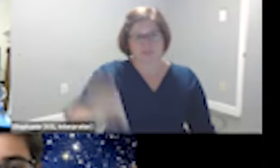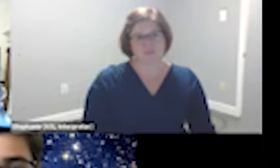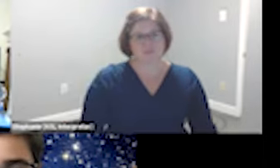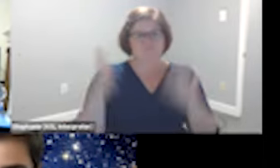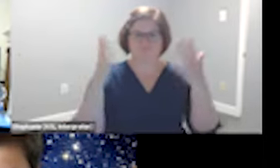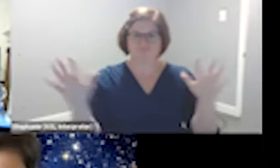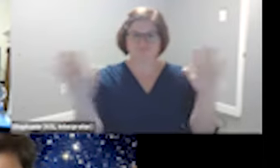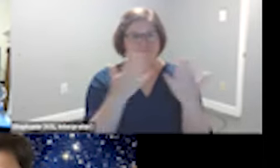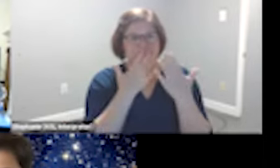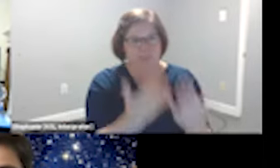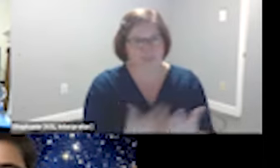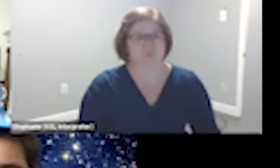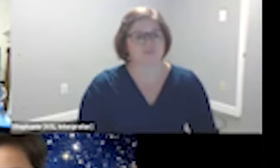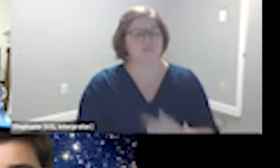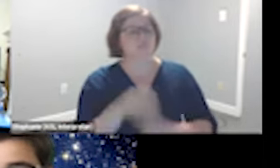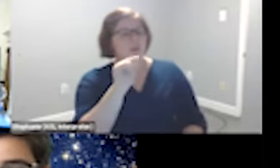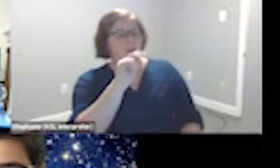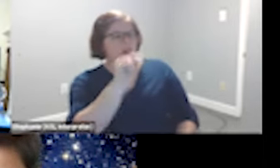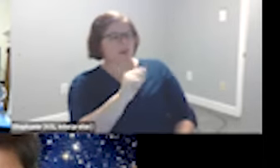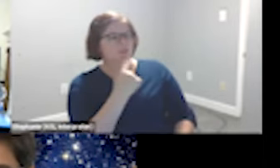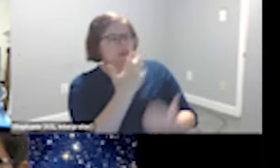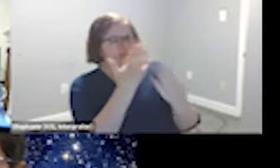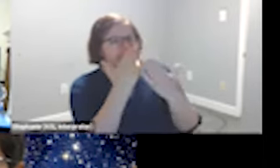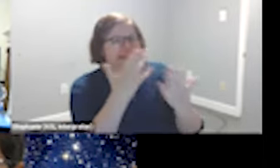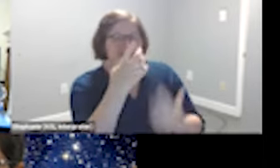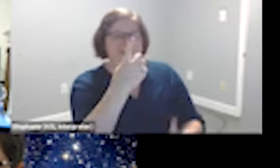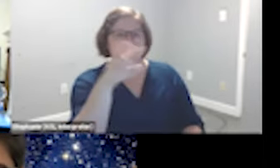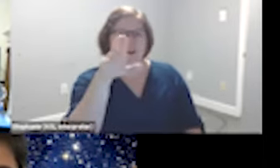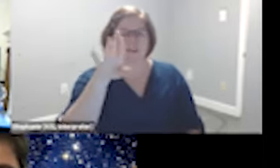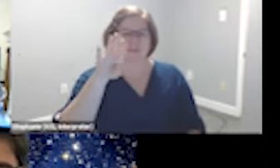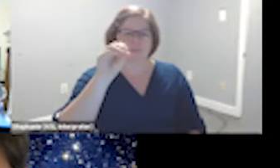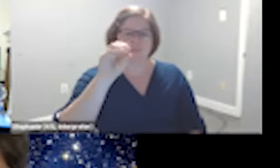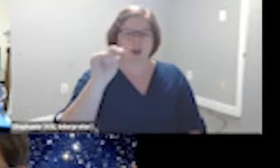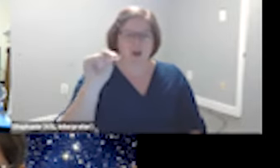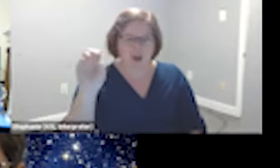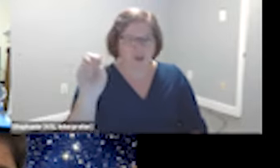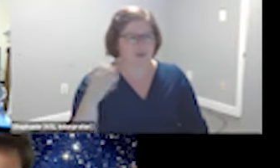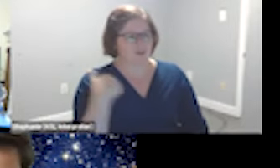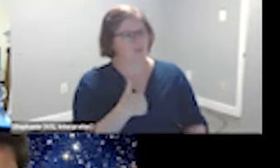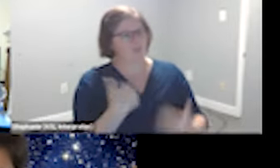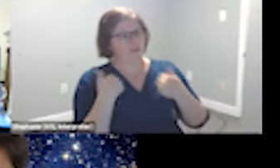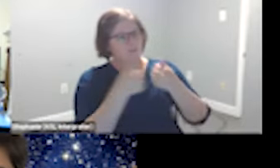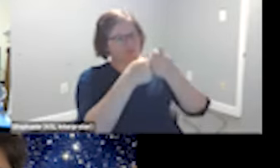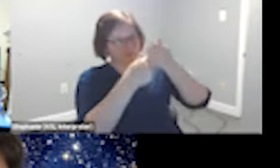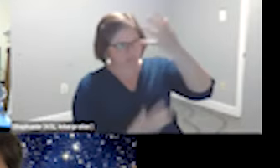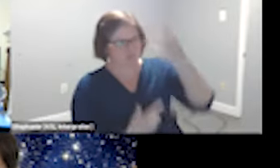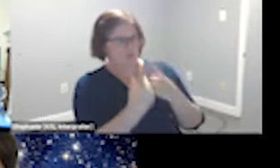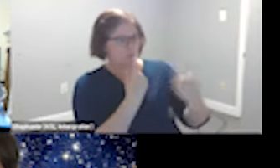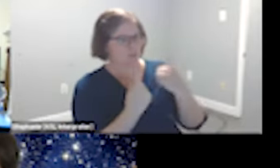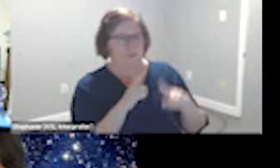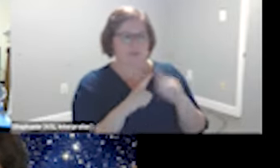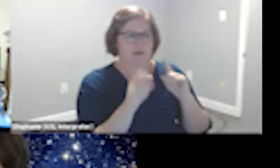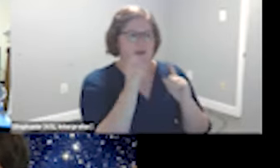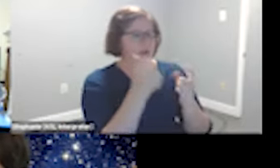Fantastic. Thank you so much, Dr. Bonne. That was fascinating. Thank you. We do have a number of questions for you. Unfortunately, we don't have too much time to